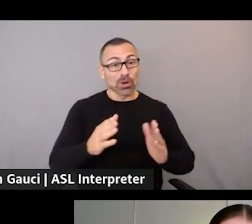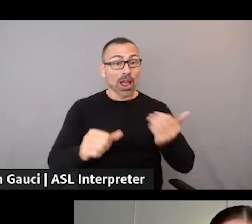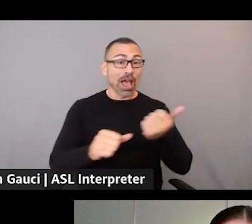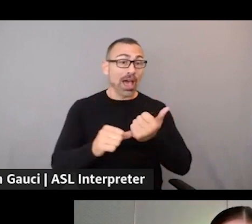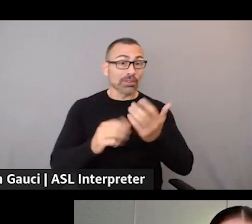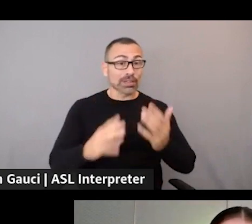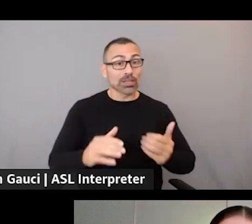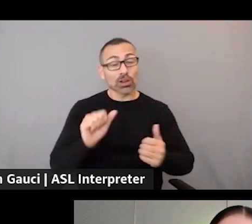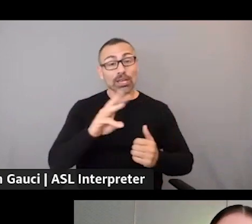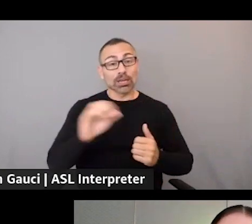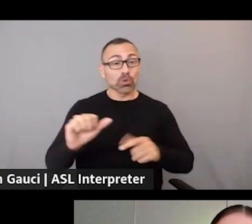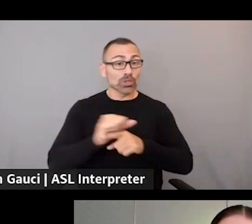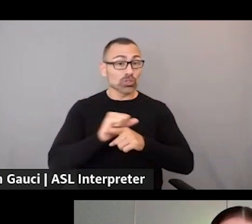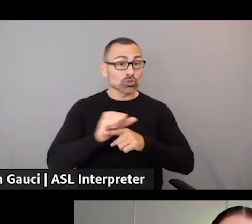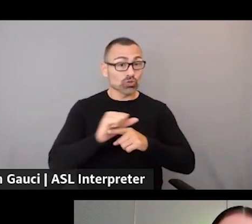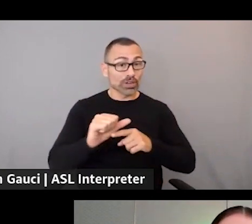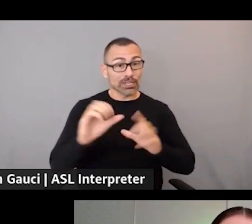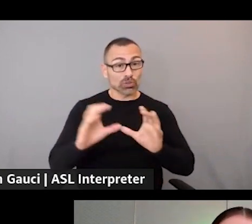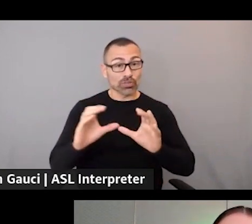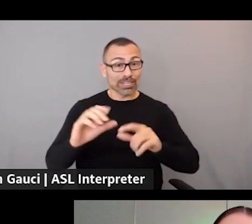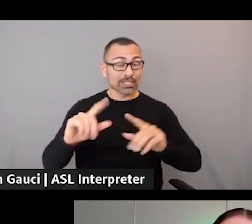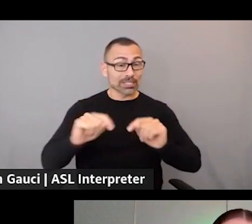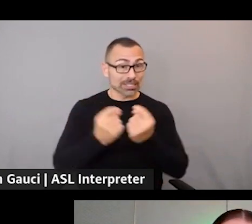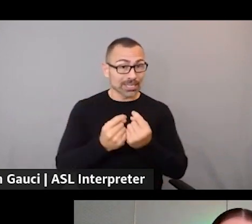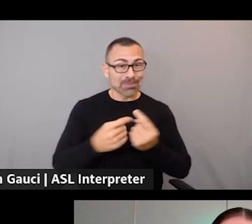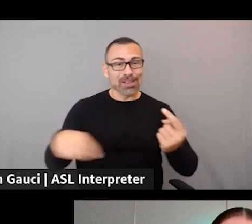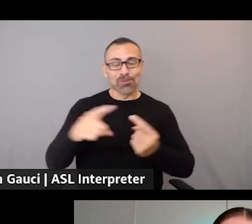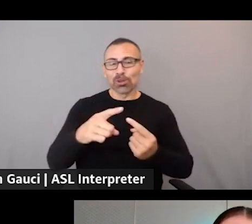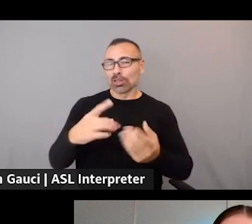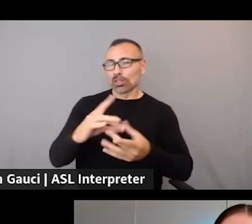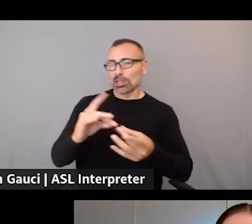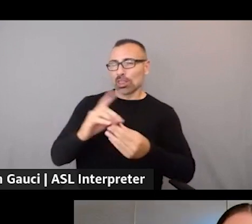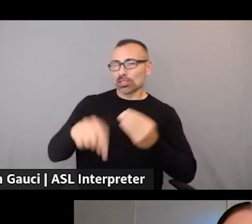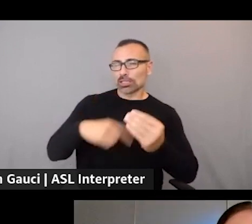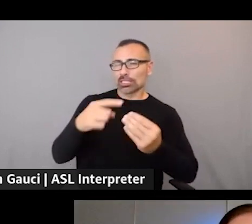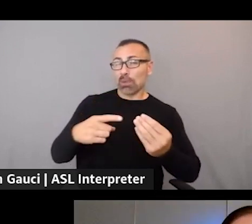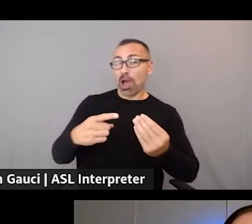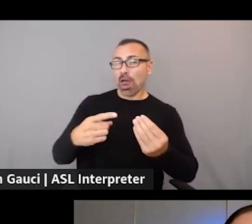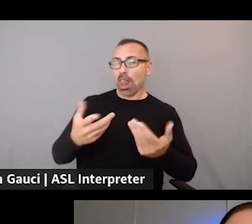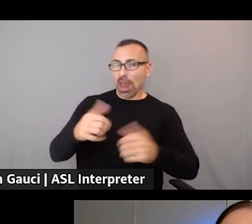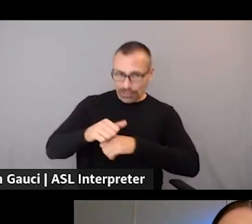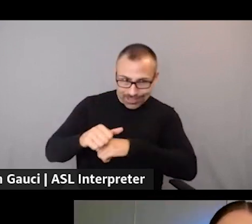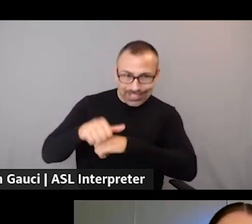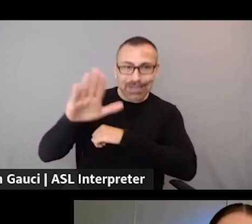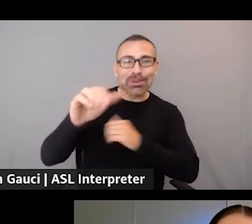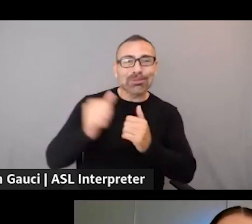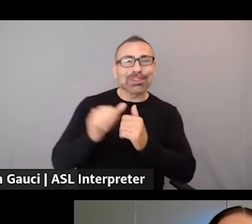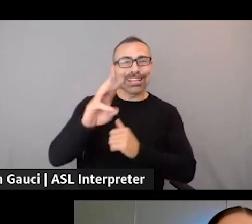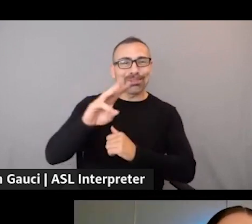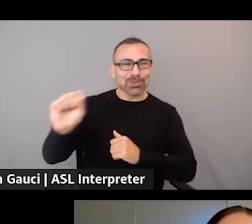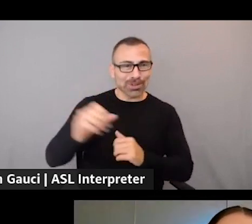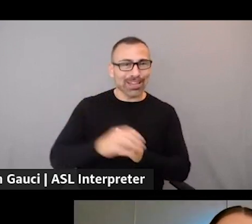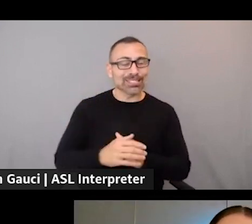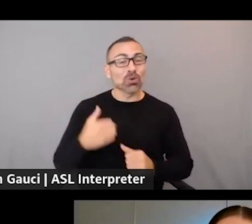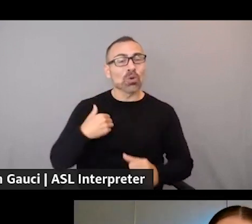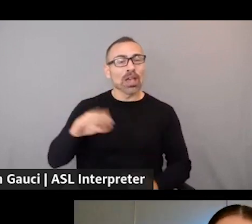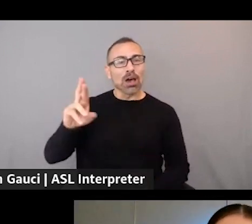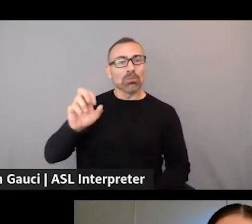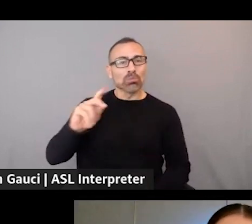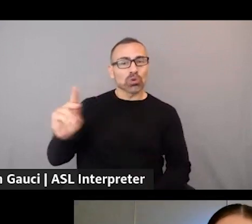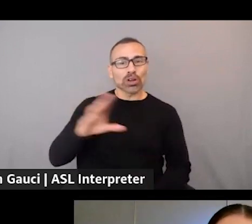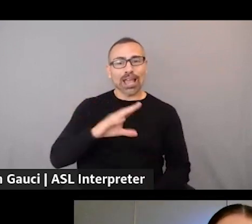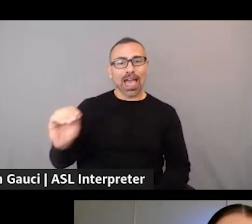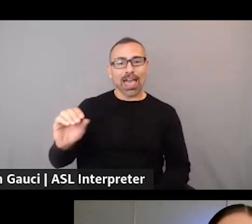here to talk about Let's Ship It with AWS with Brooke and Sky. Hi, happy Friday. I know it might even be Saturday